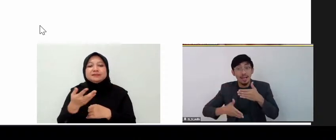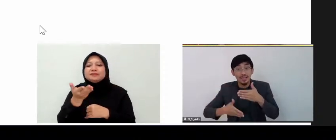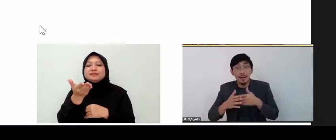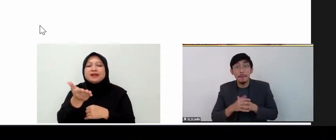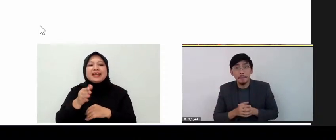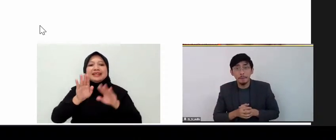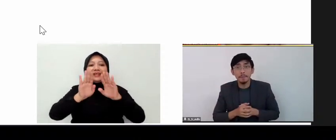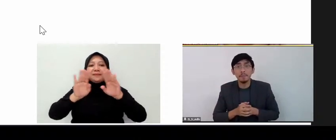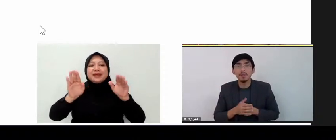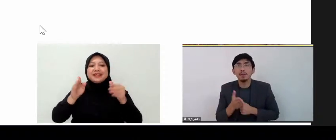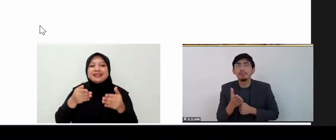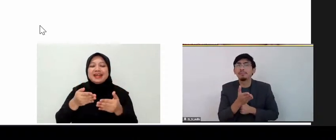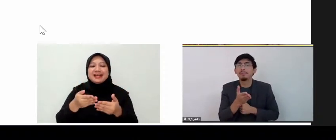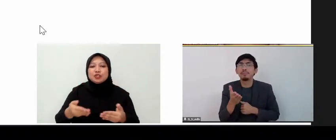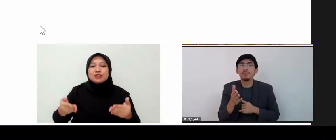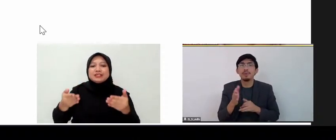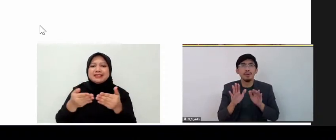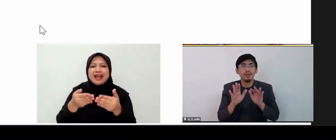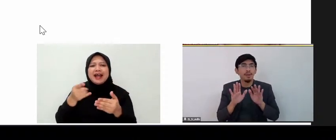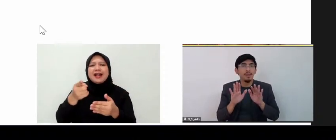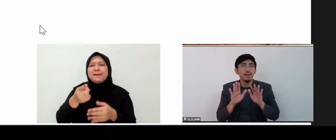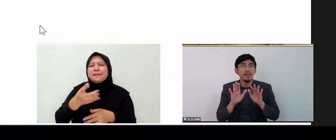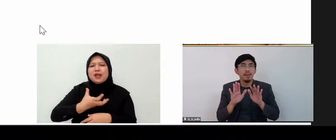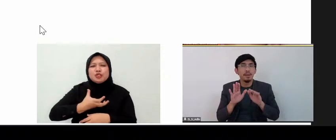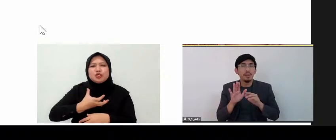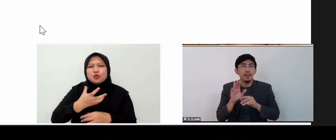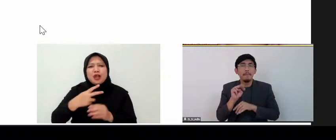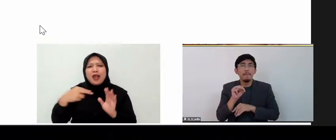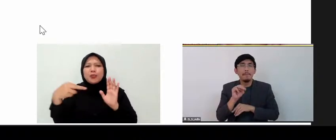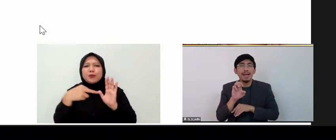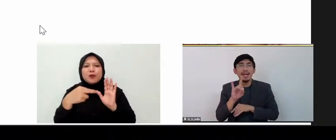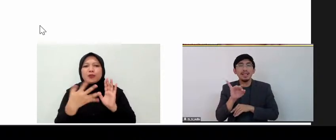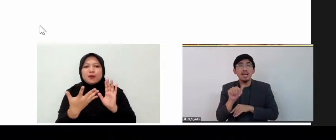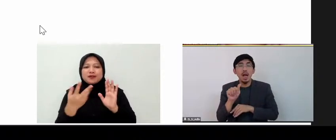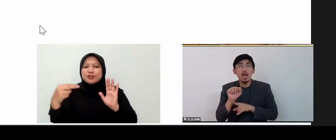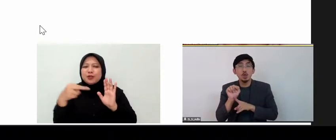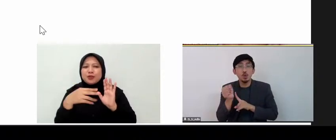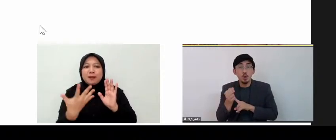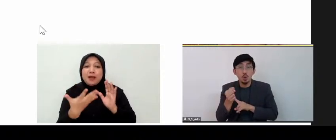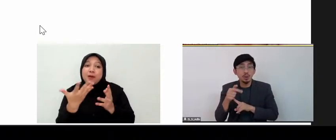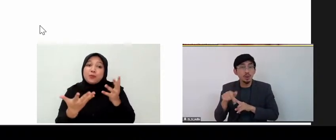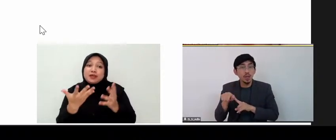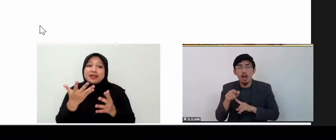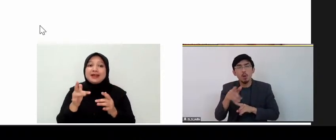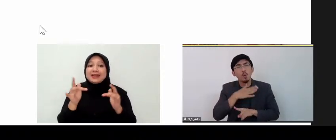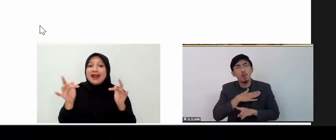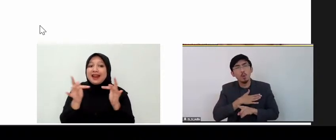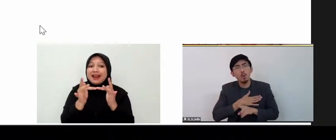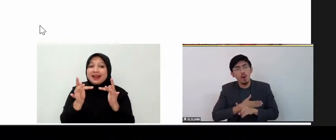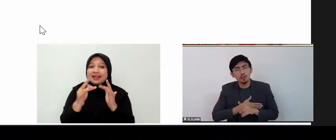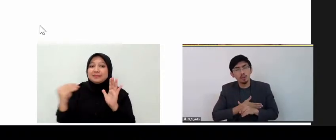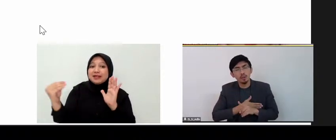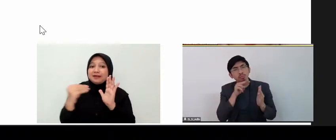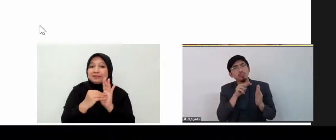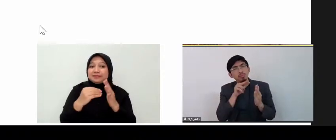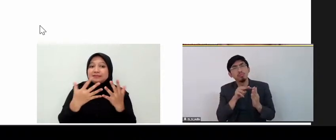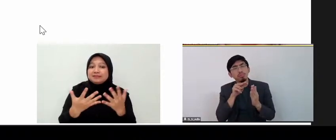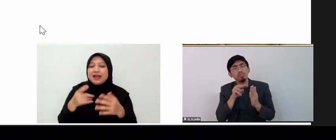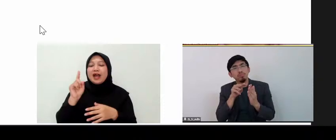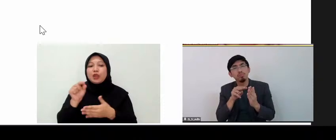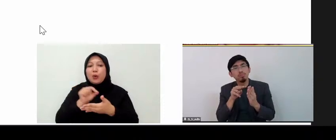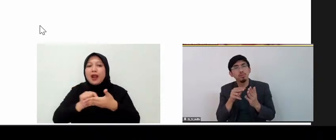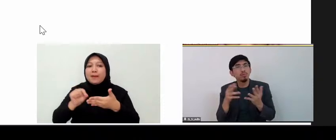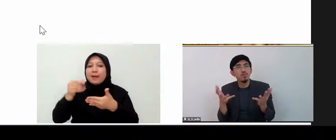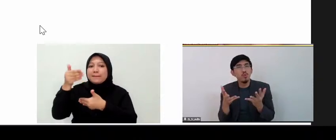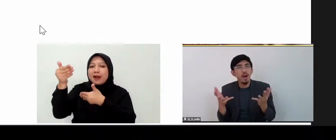You can both put the link or name of the content, such as the username of the platform or the social media.